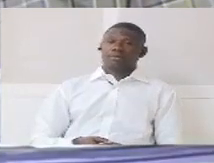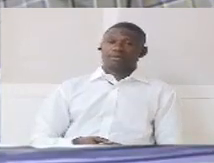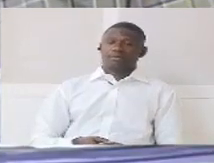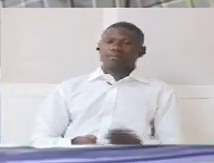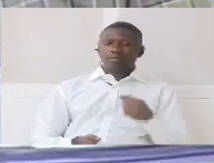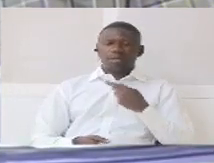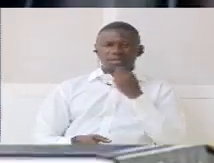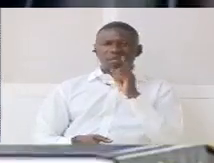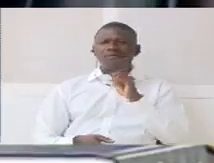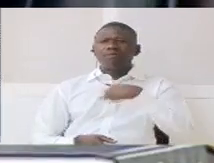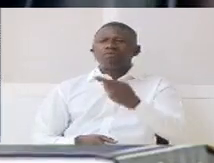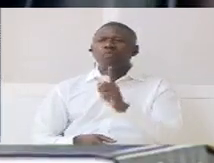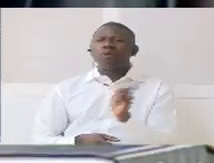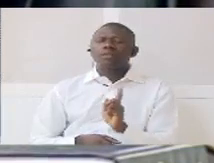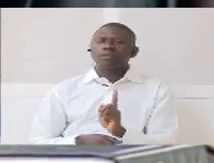what? Same question.